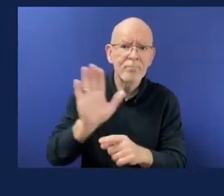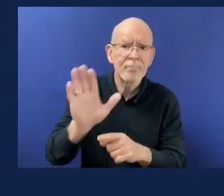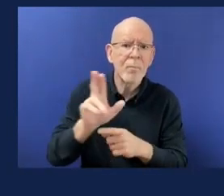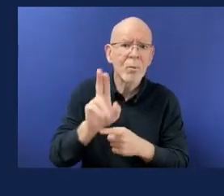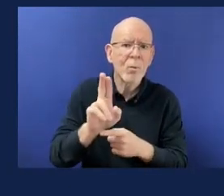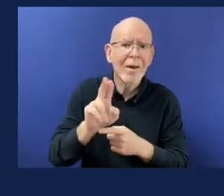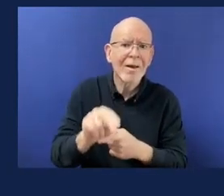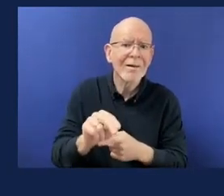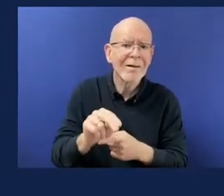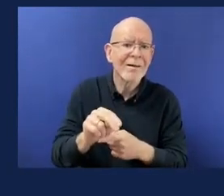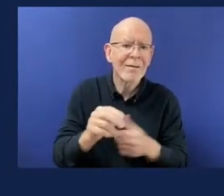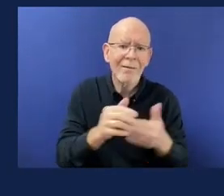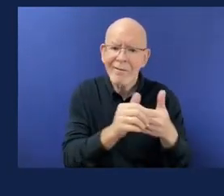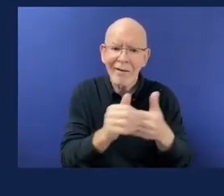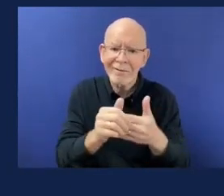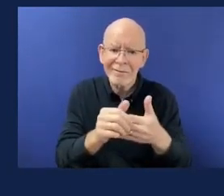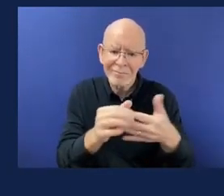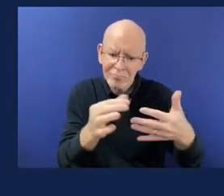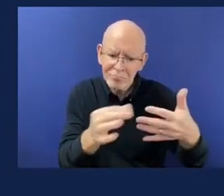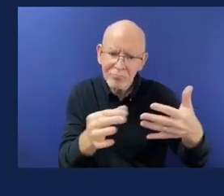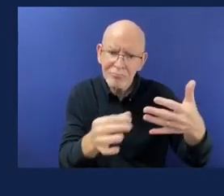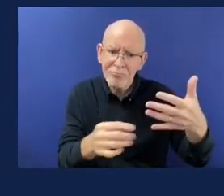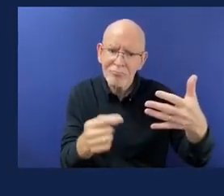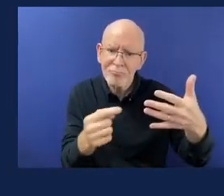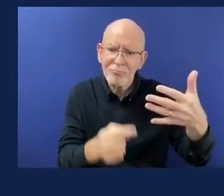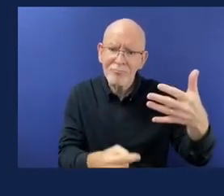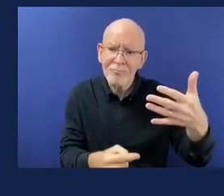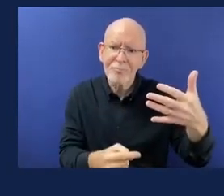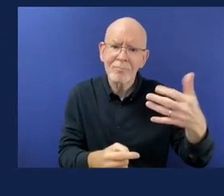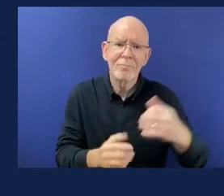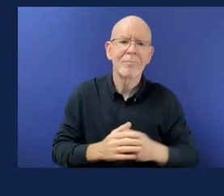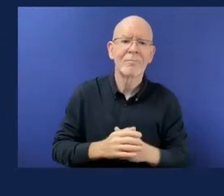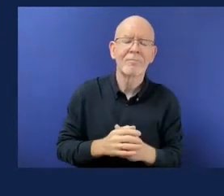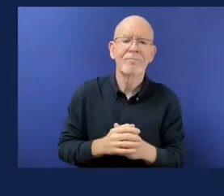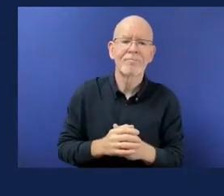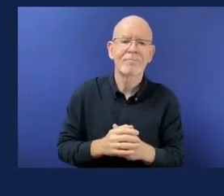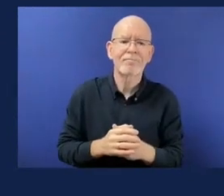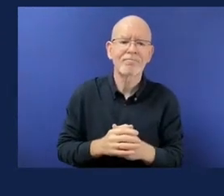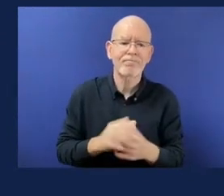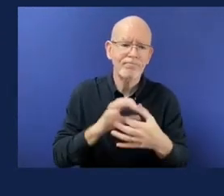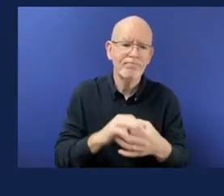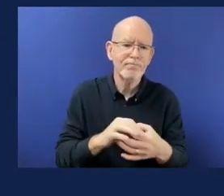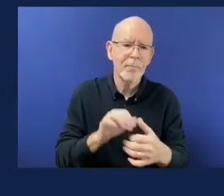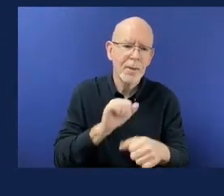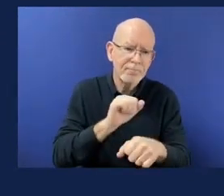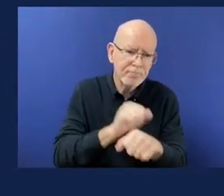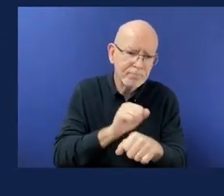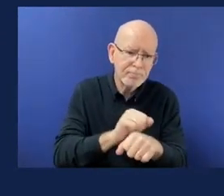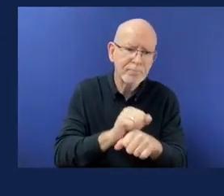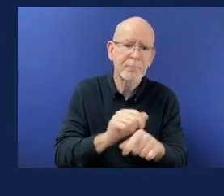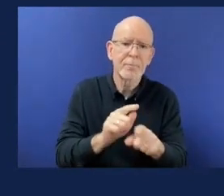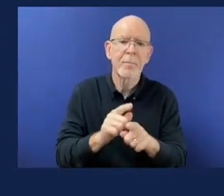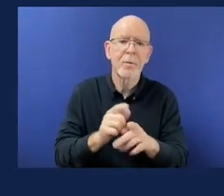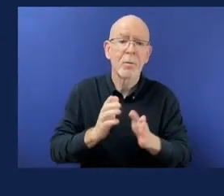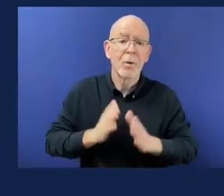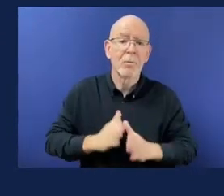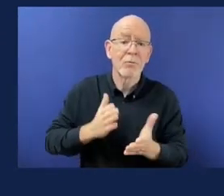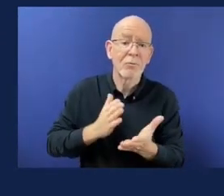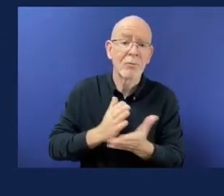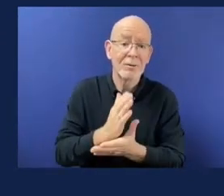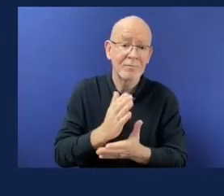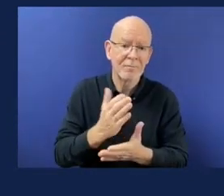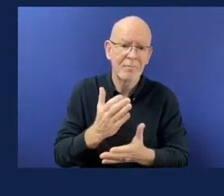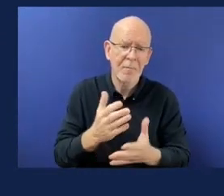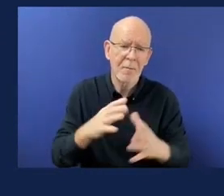protect, respect, and remedy framework. And so those pillars include the state duty to protect against human